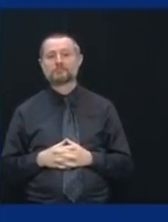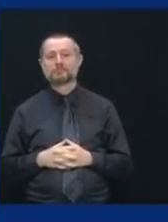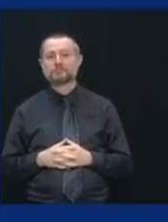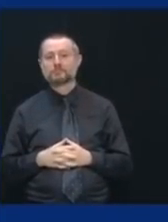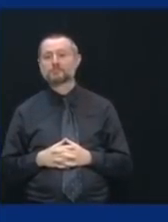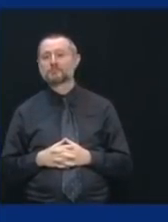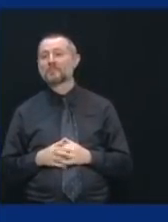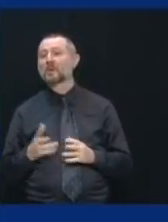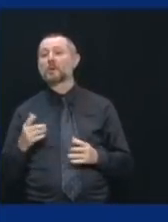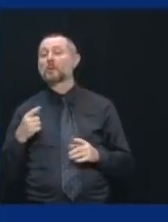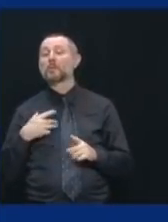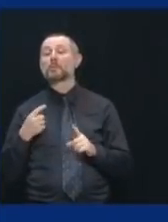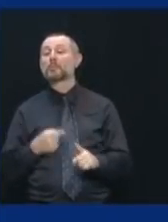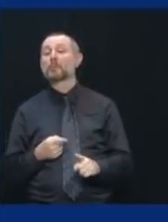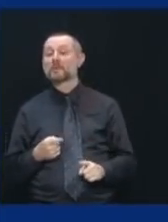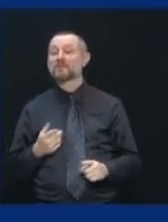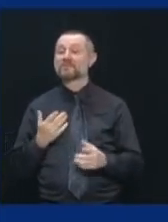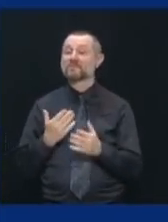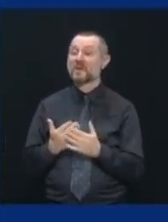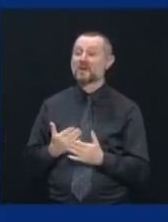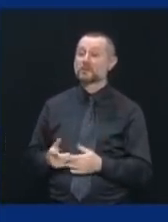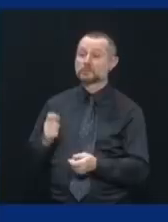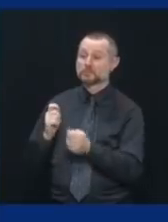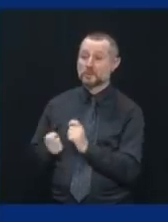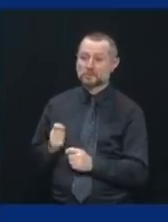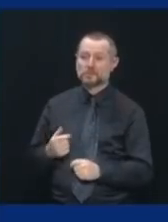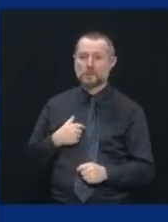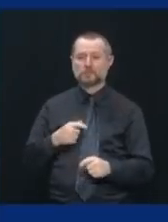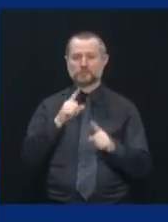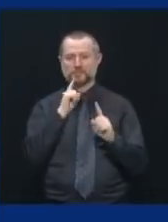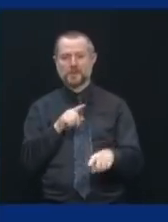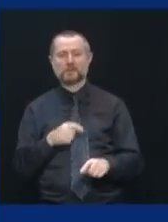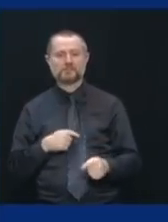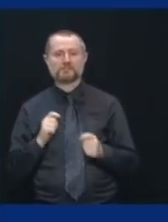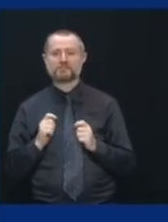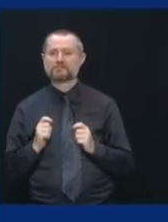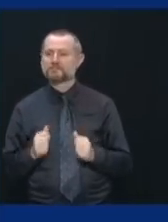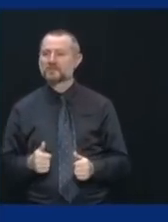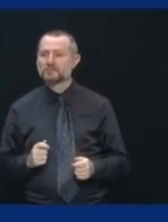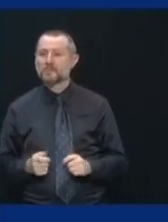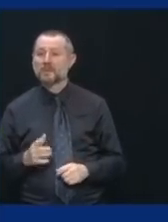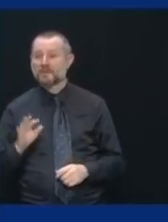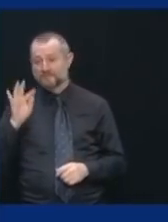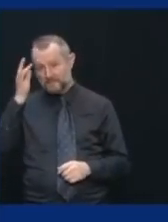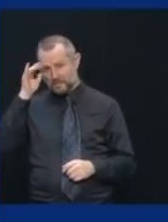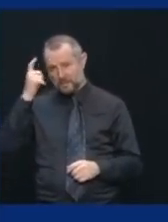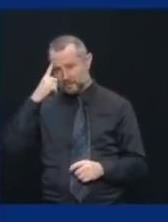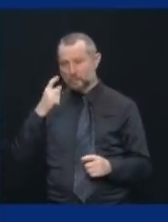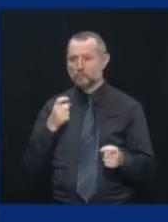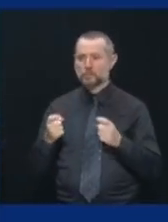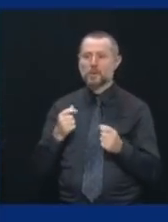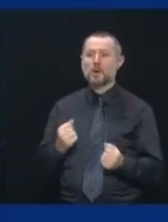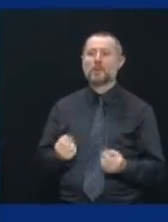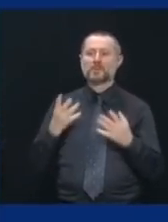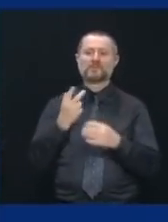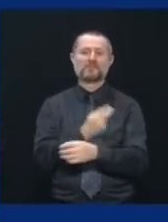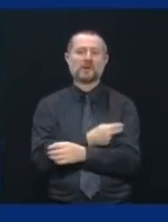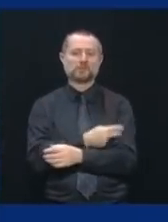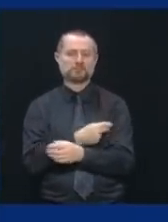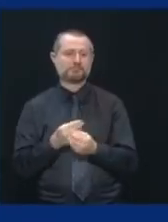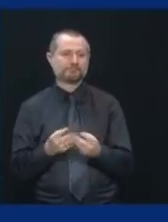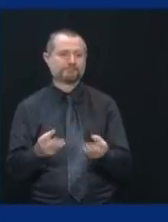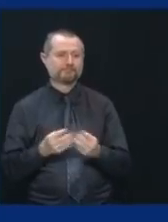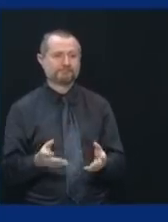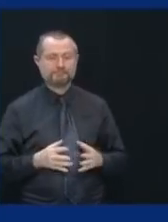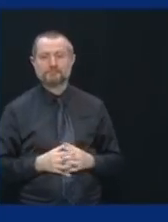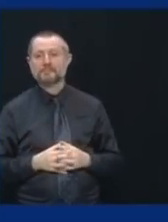you adjust to those facts. The White House controls the supply. They've increased it